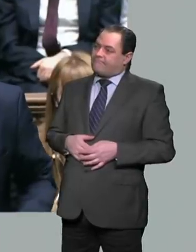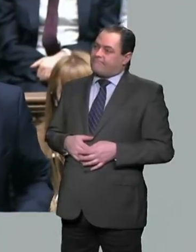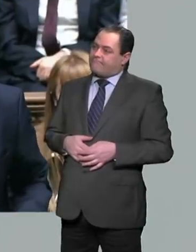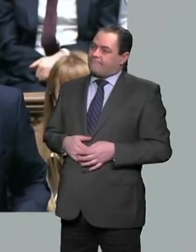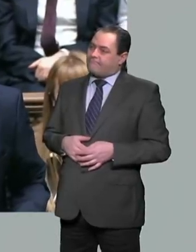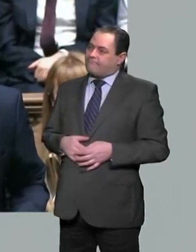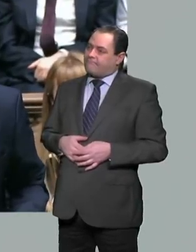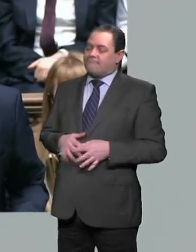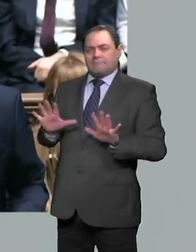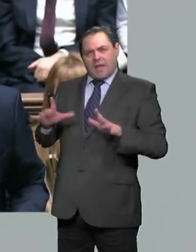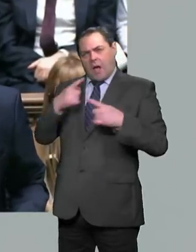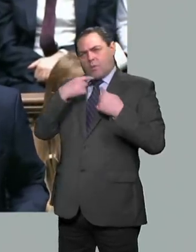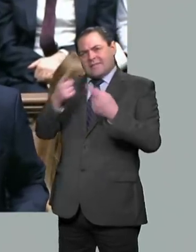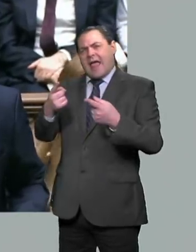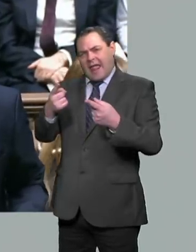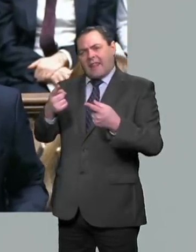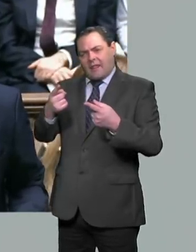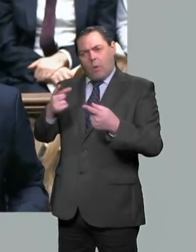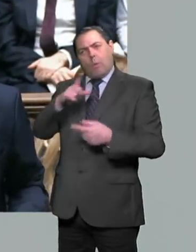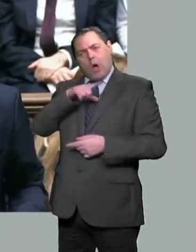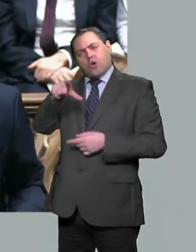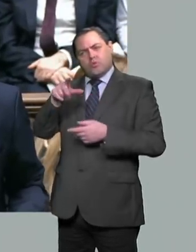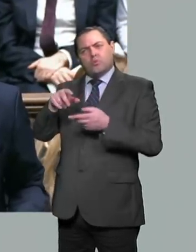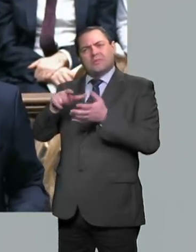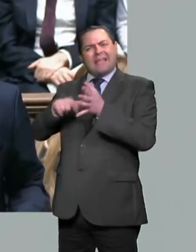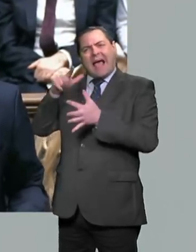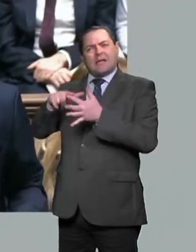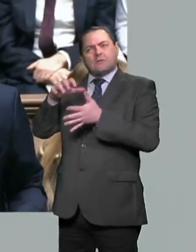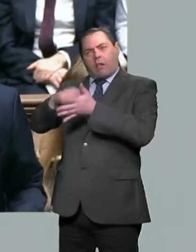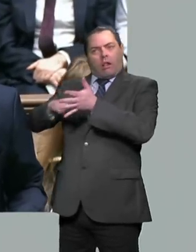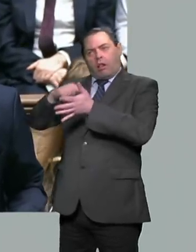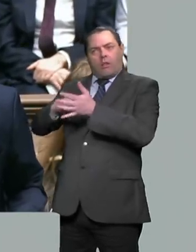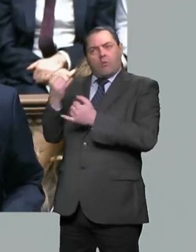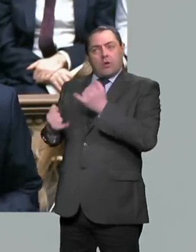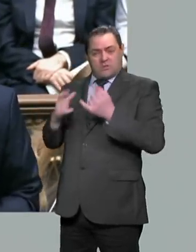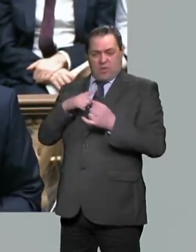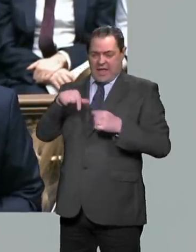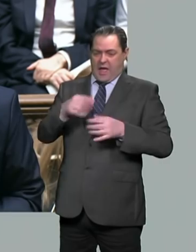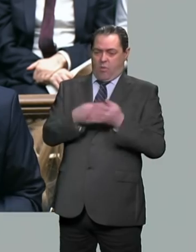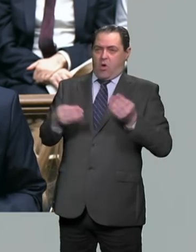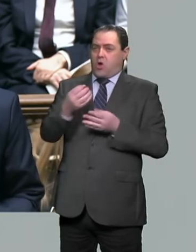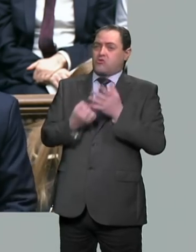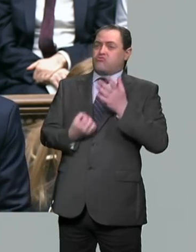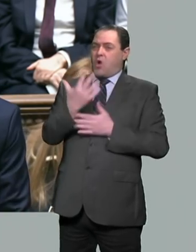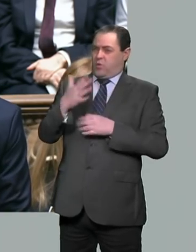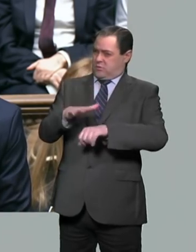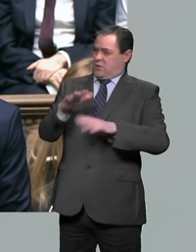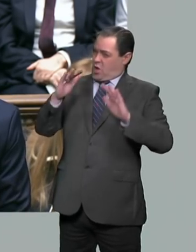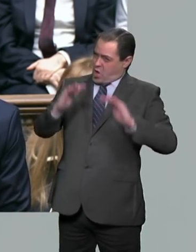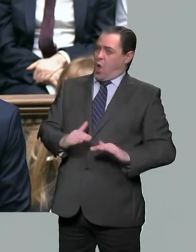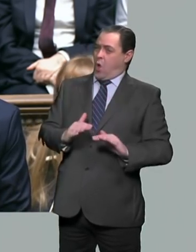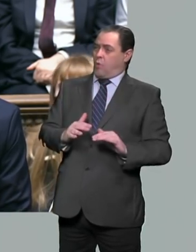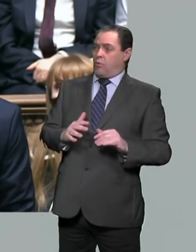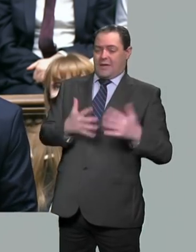I'll tell him why they're putting taxes up. Low growth. In the decade of Tory government before the